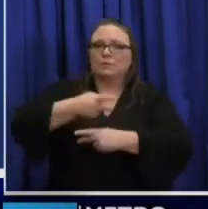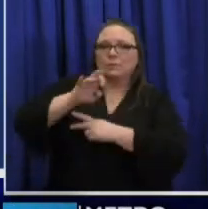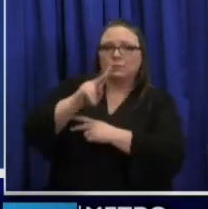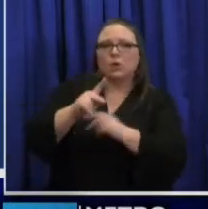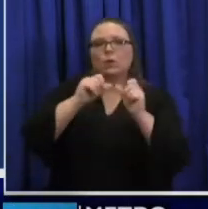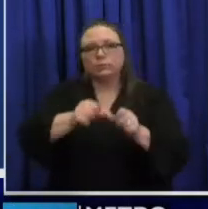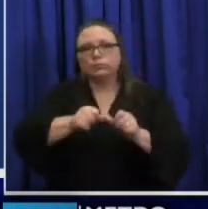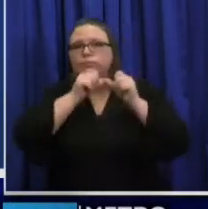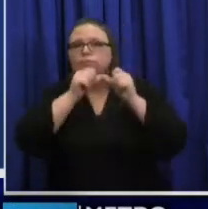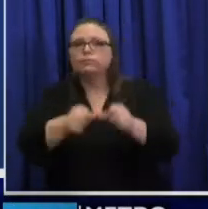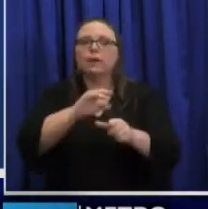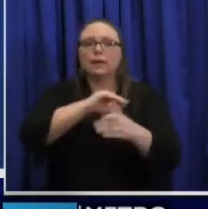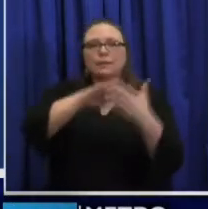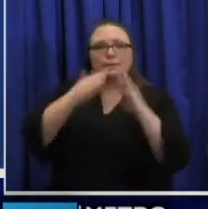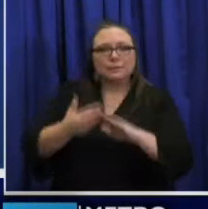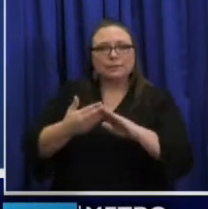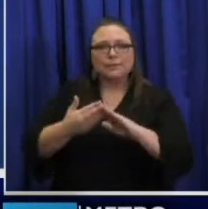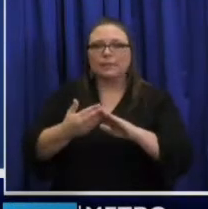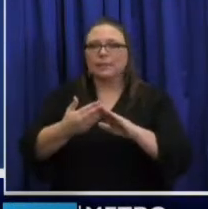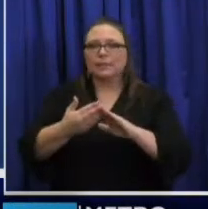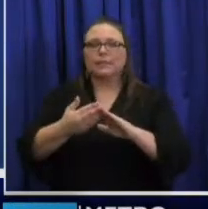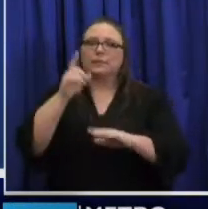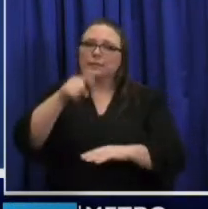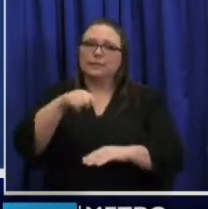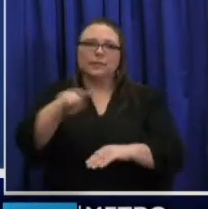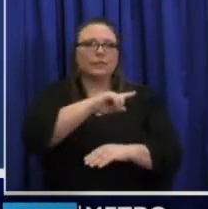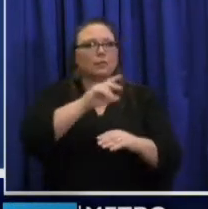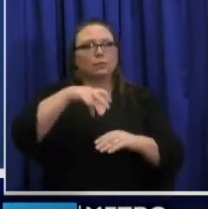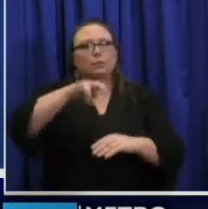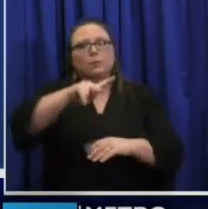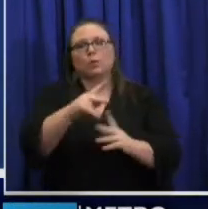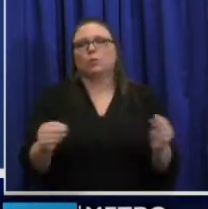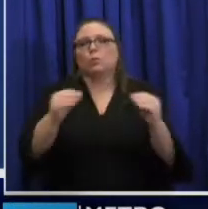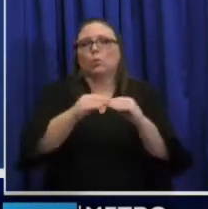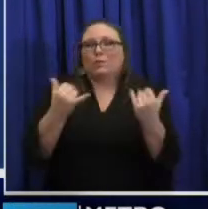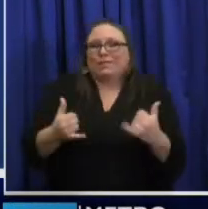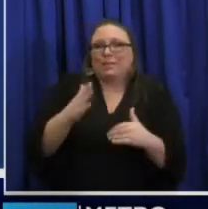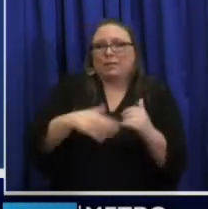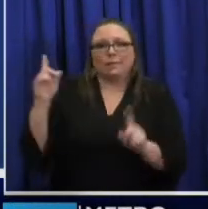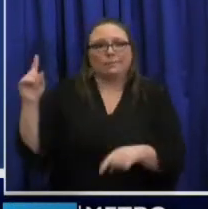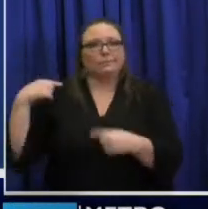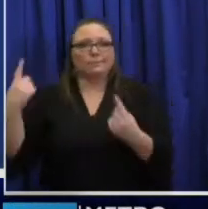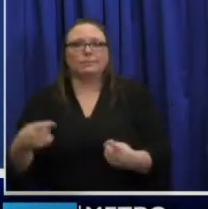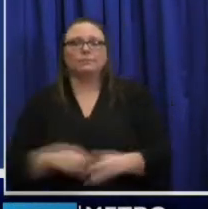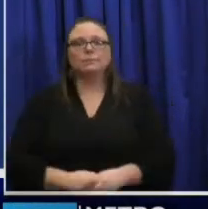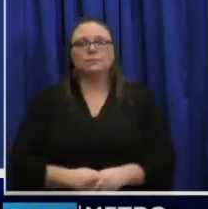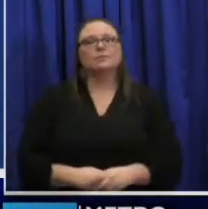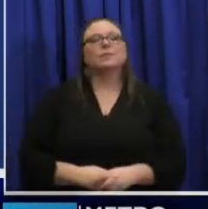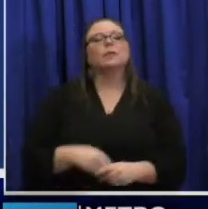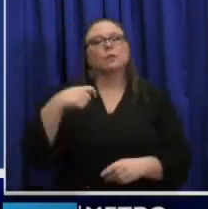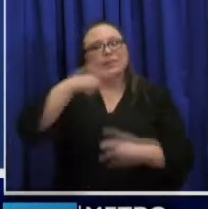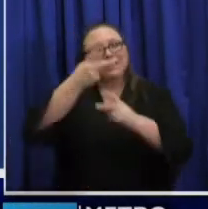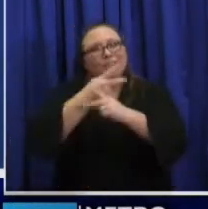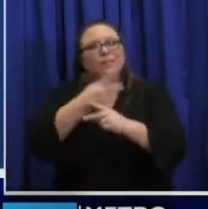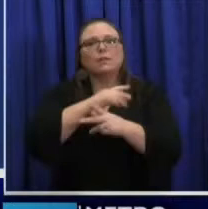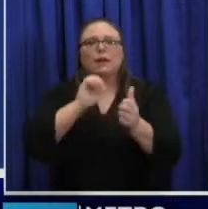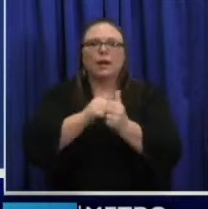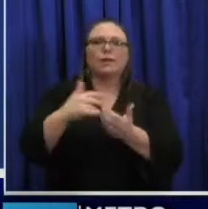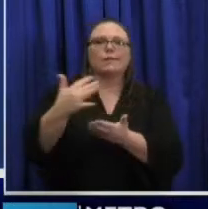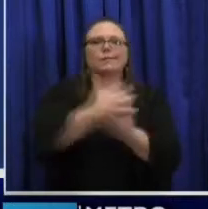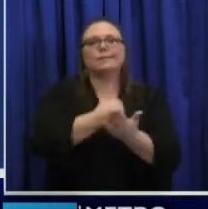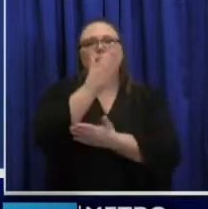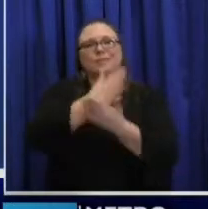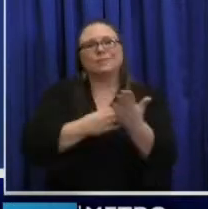system going, and the city's never needed its park system more. We probably do have to try to recover the